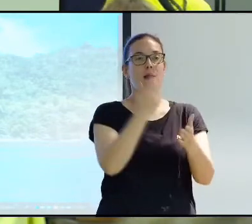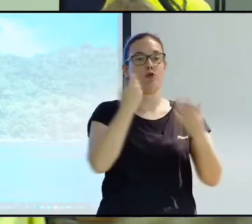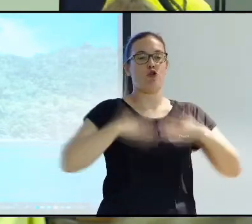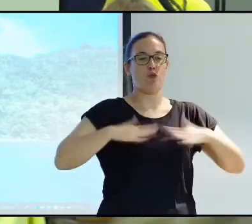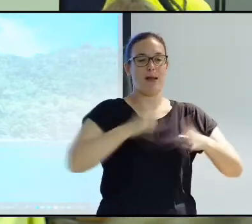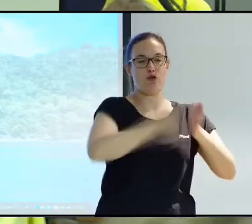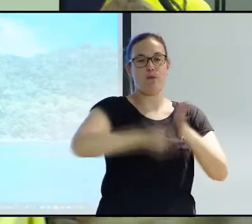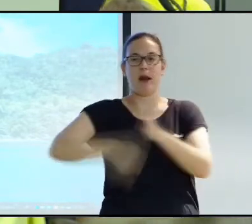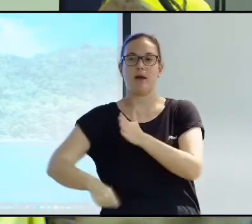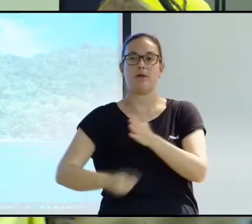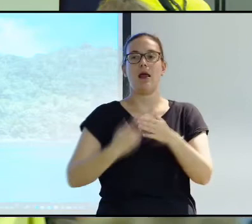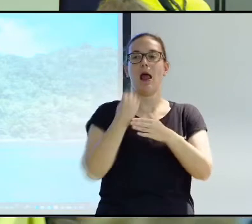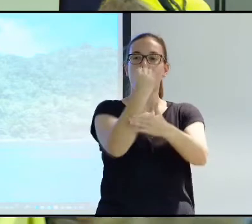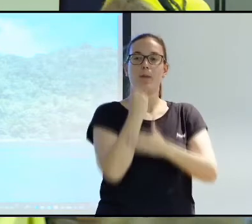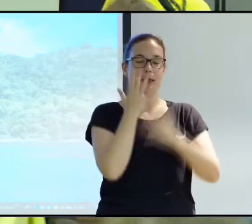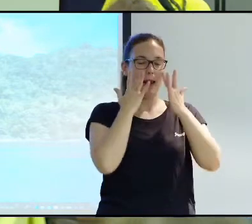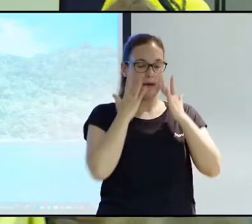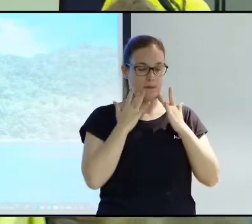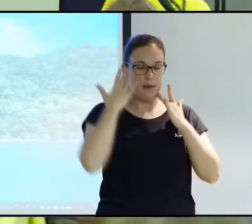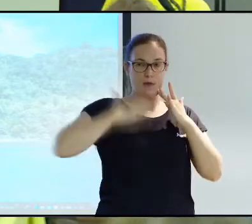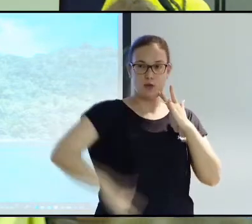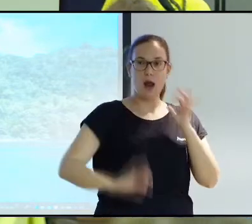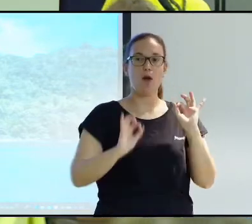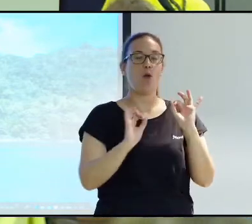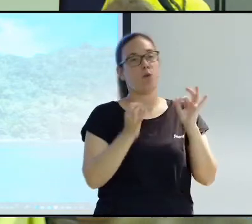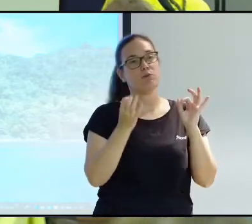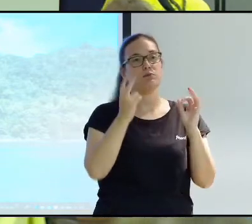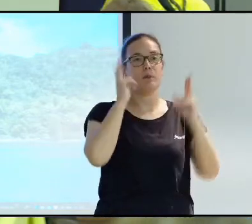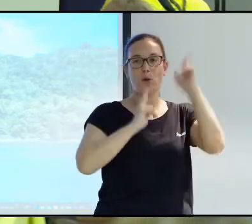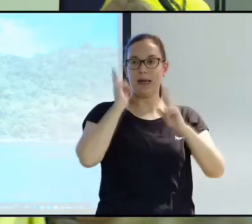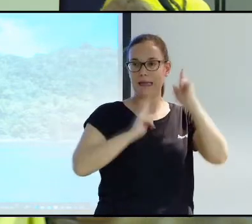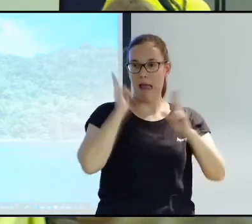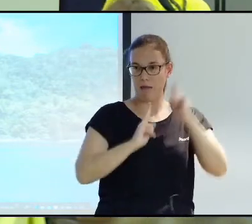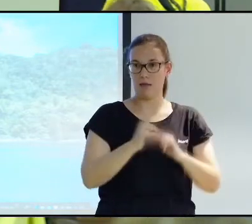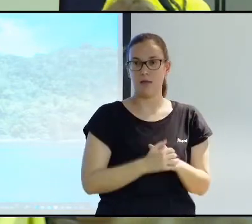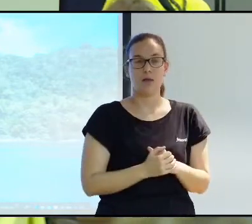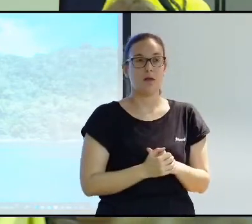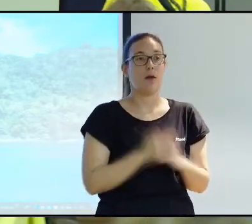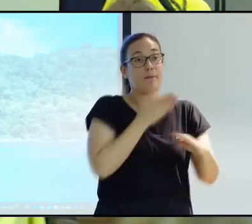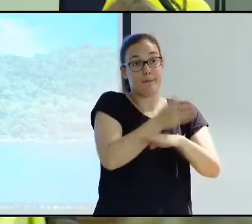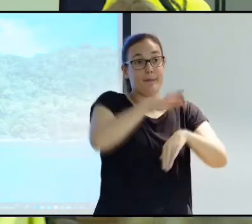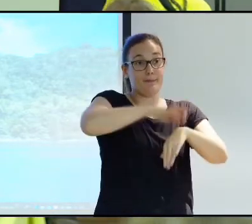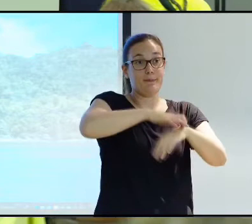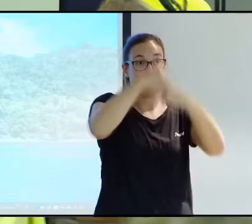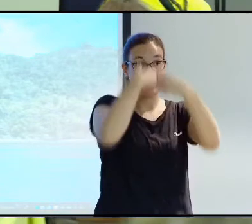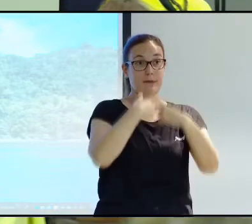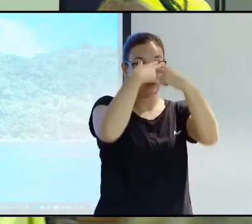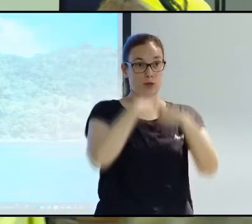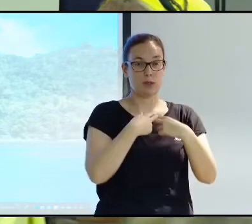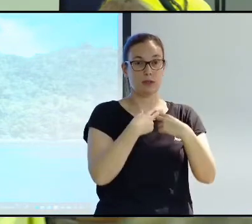personal hygiene, and take me to the hairdresser and to go to the doctor for